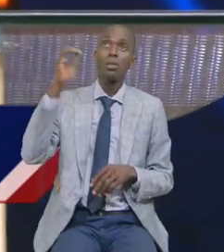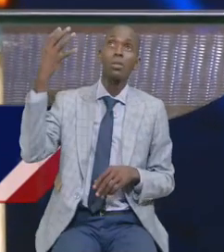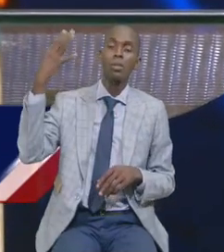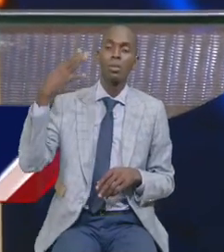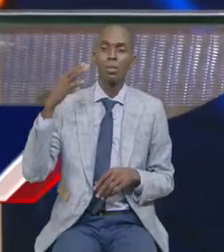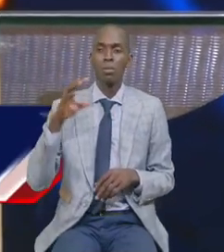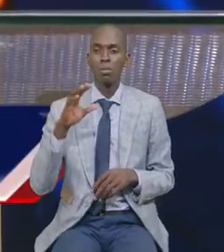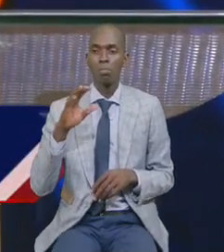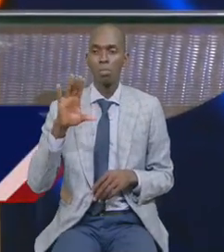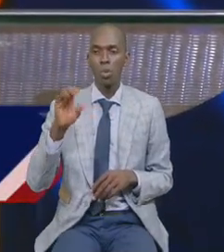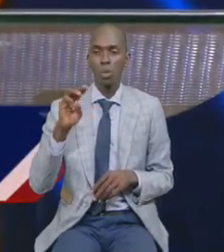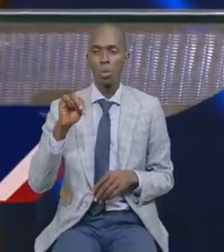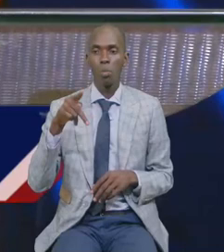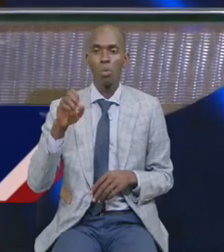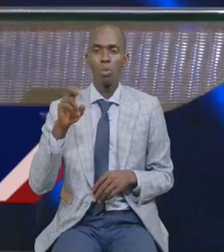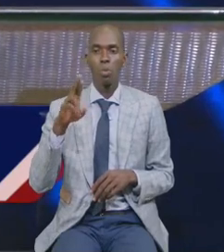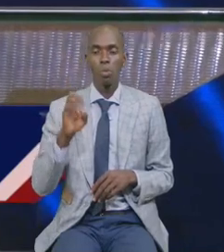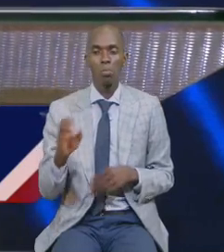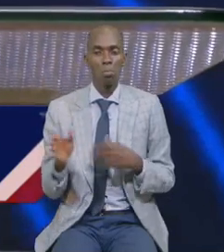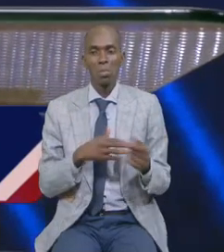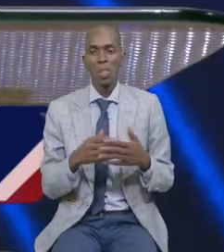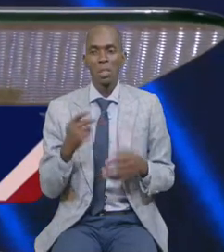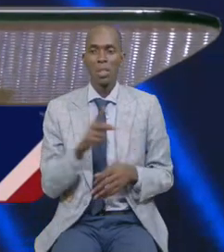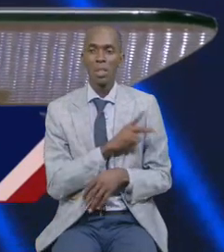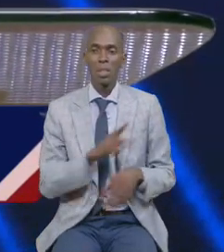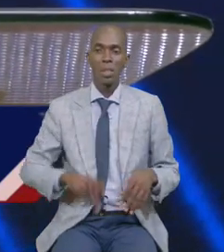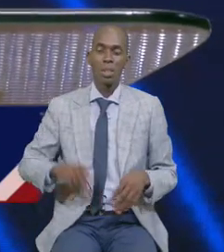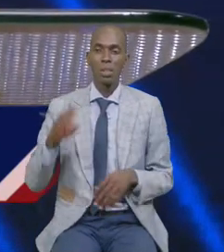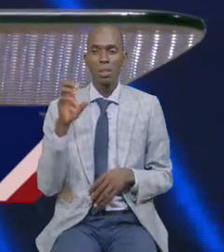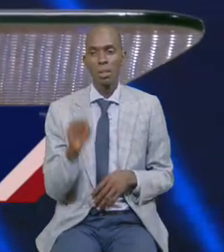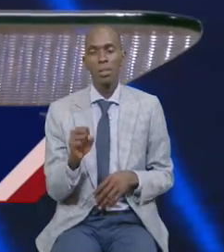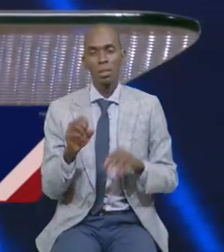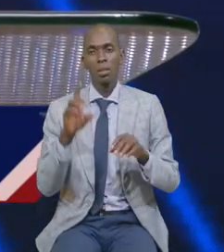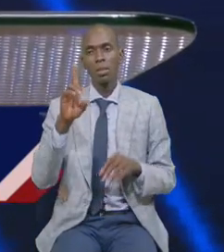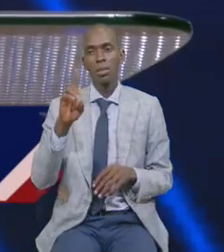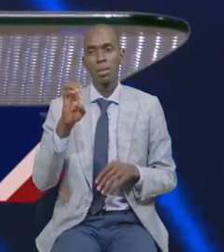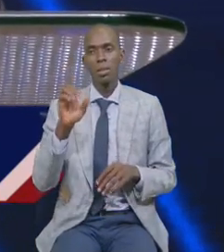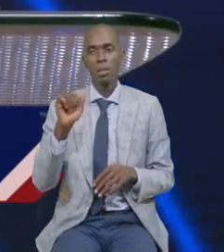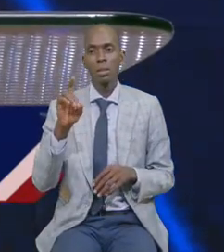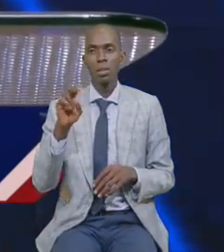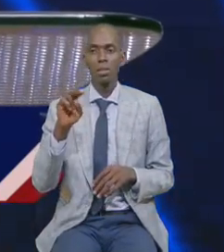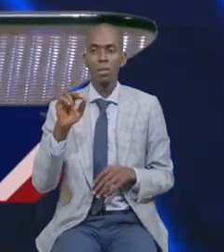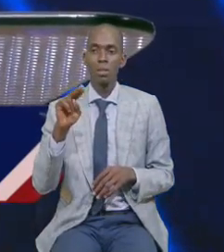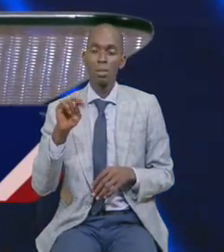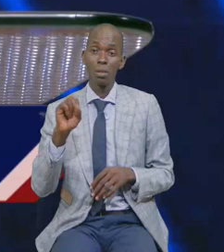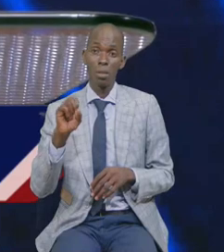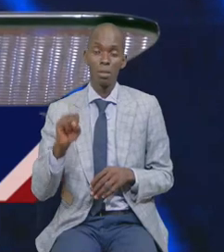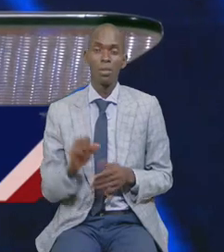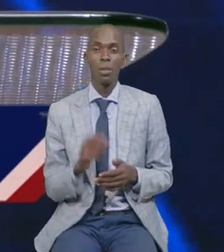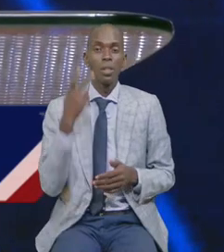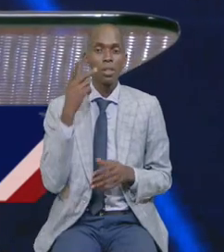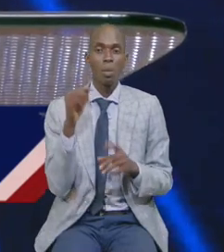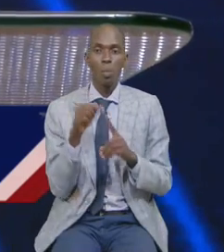king's deadliness. We've read the passage already. We're looking at 3 points here, three things. Number one,